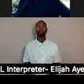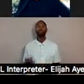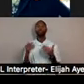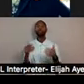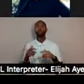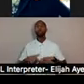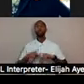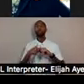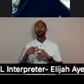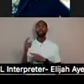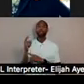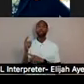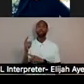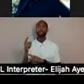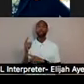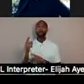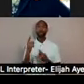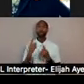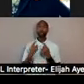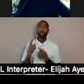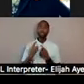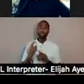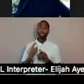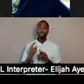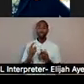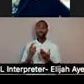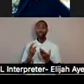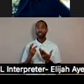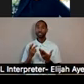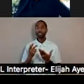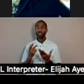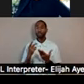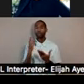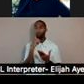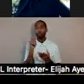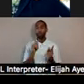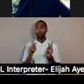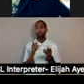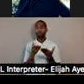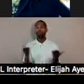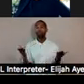here for questions, anything that's coming up for folks.